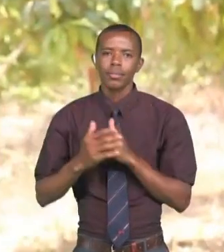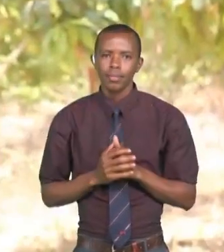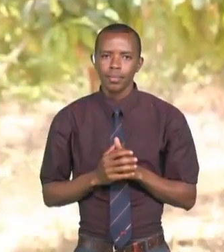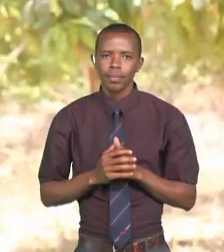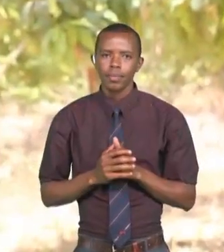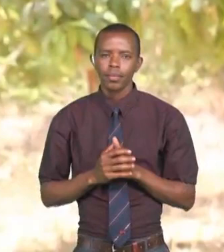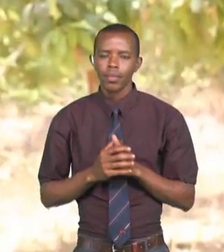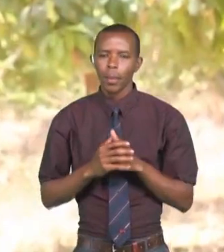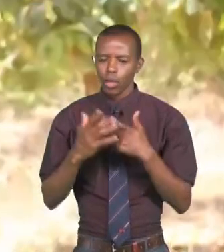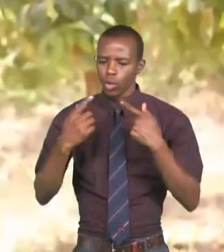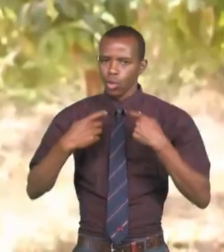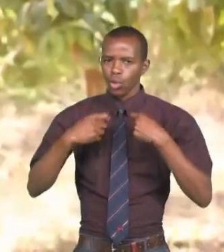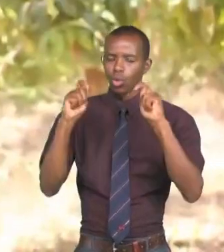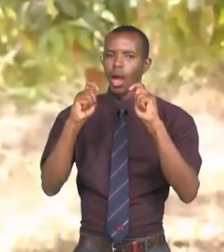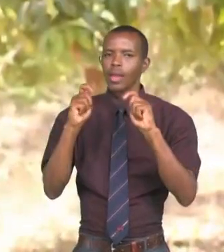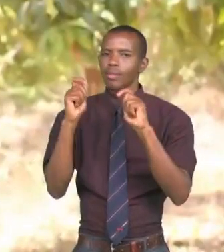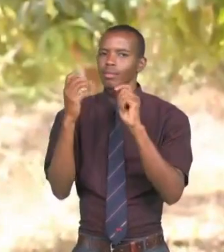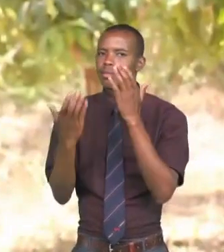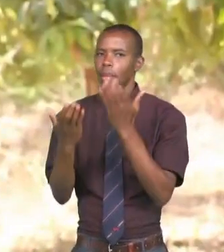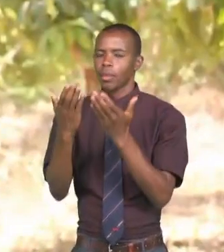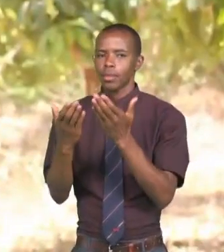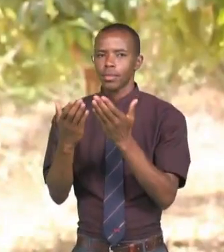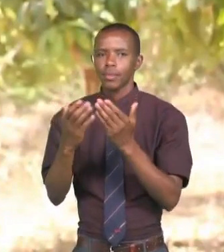they can try to possibly